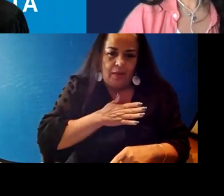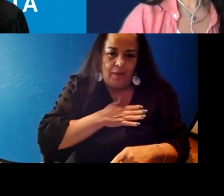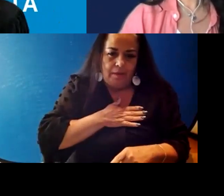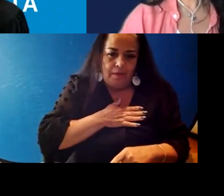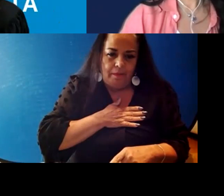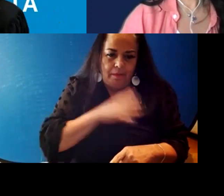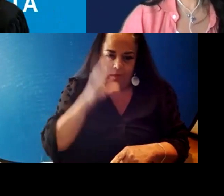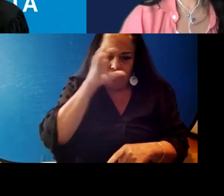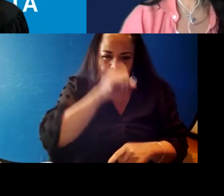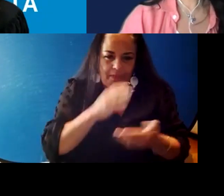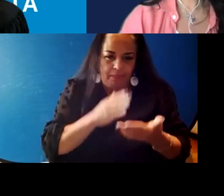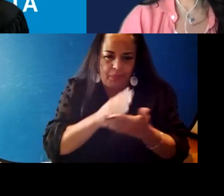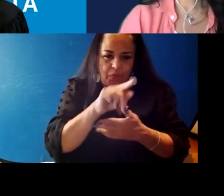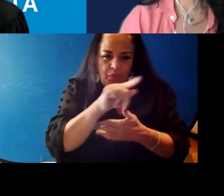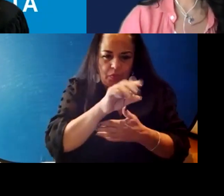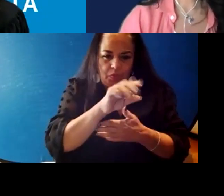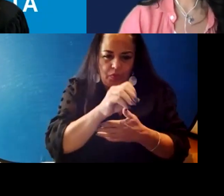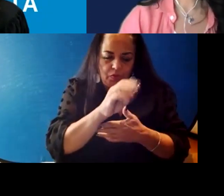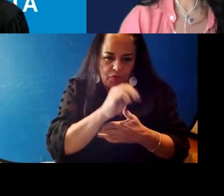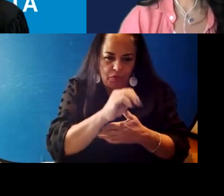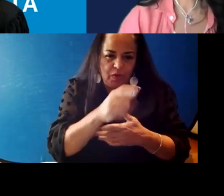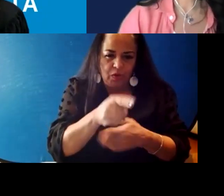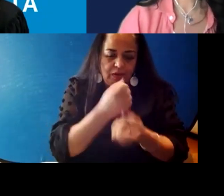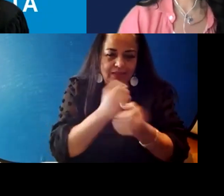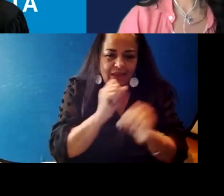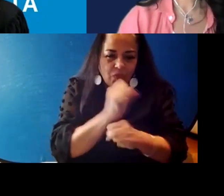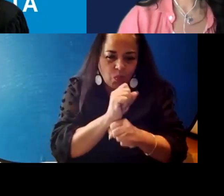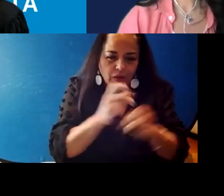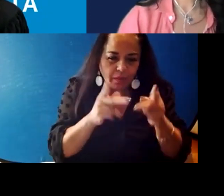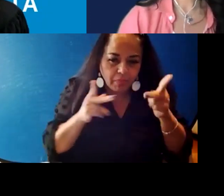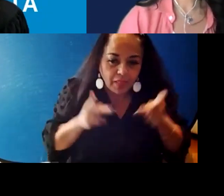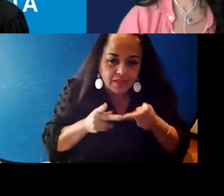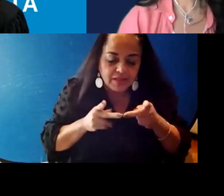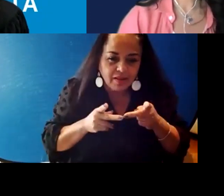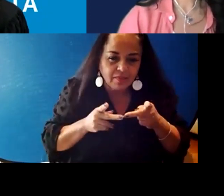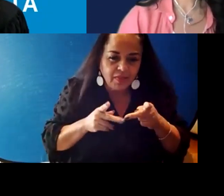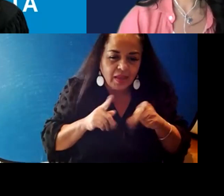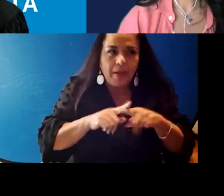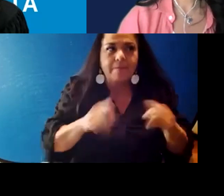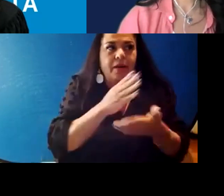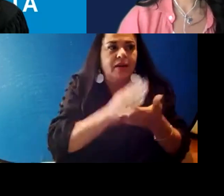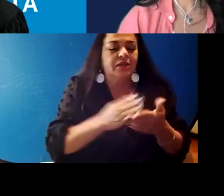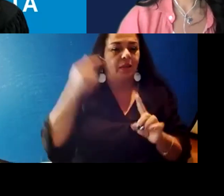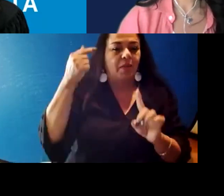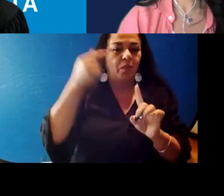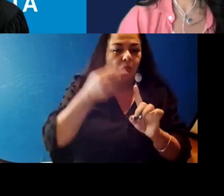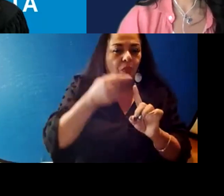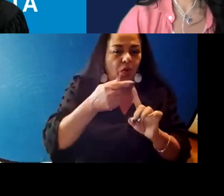But for like, you're in a space working with folks, and how do you do that? And at some point, it's very much just,